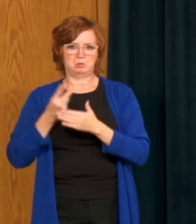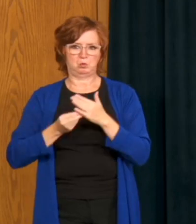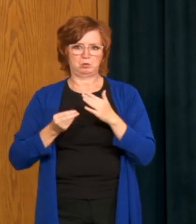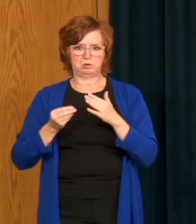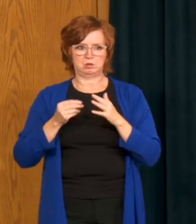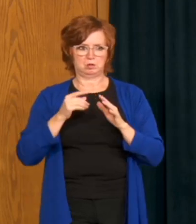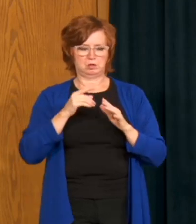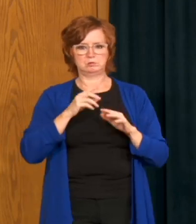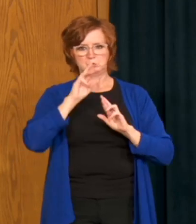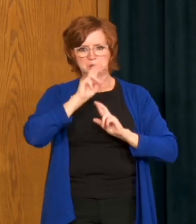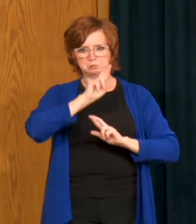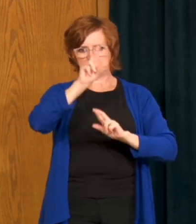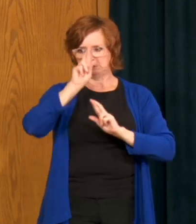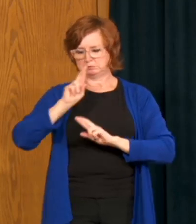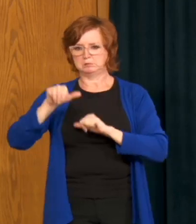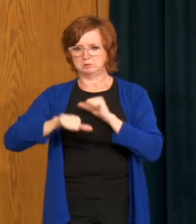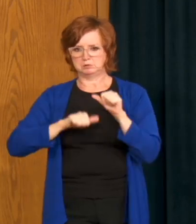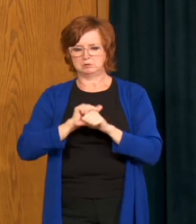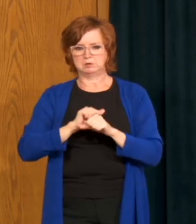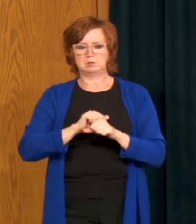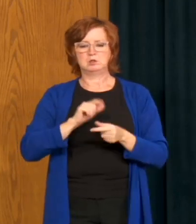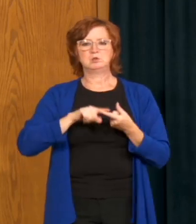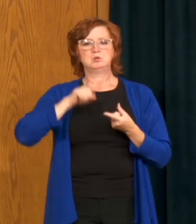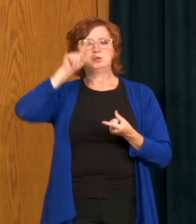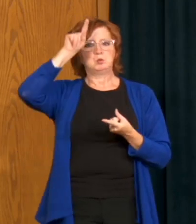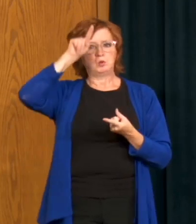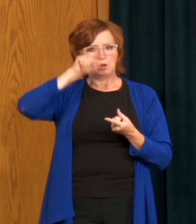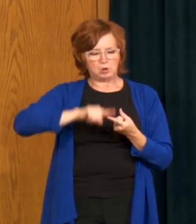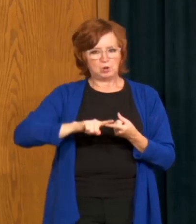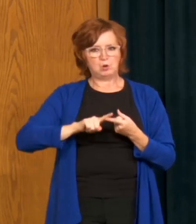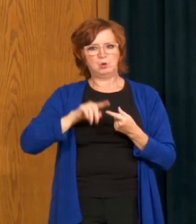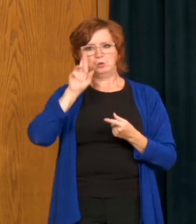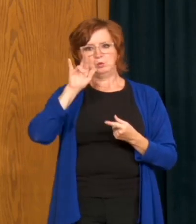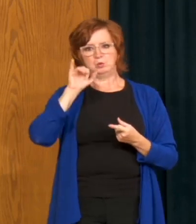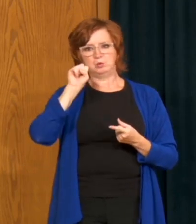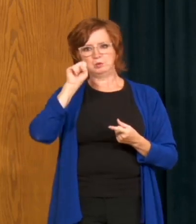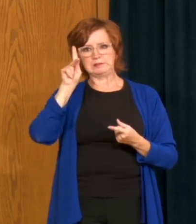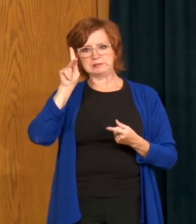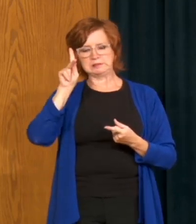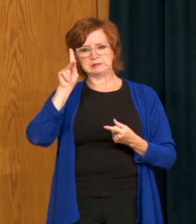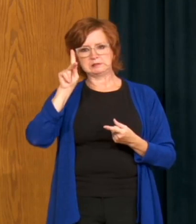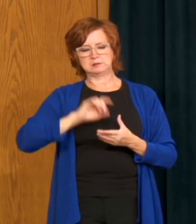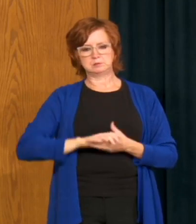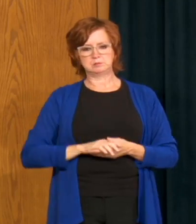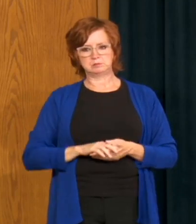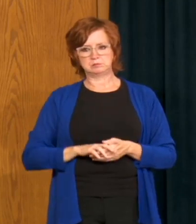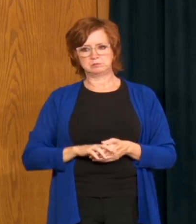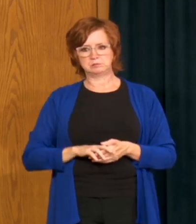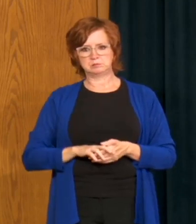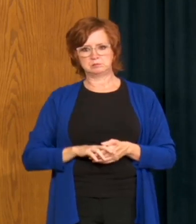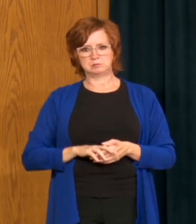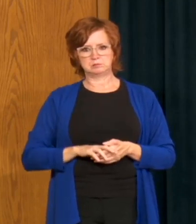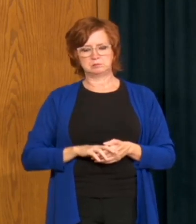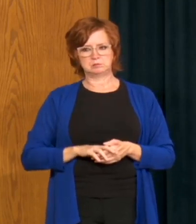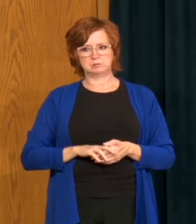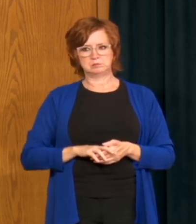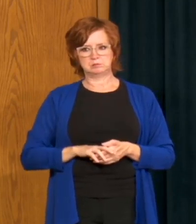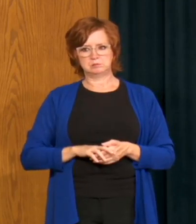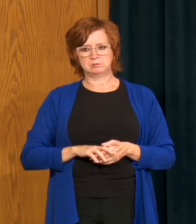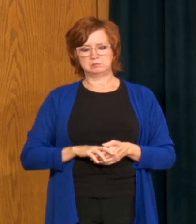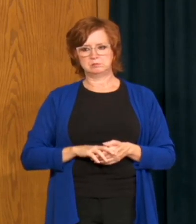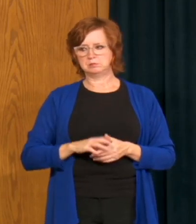fact that they need to minimize risk to themselves from purchasing something that may be gently used, as things are in garage